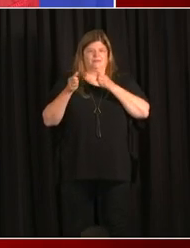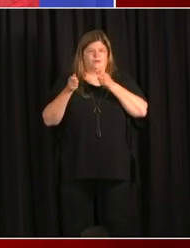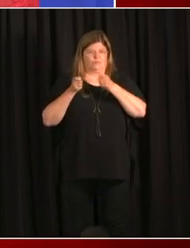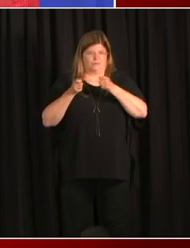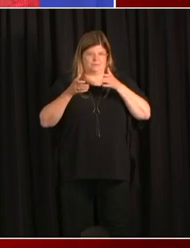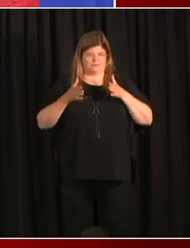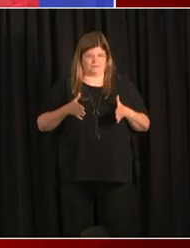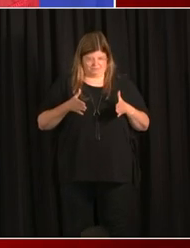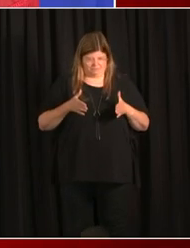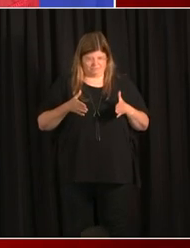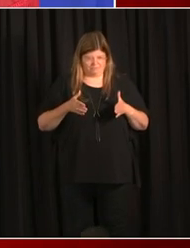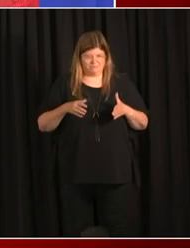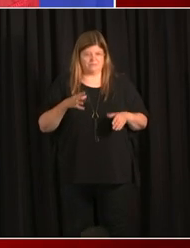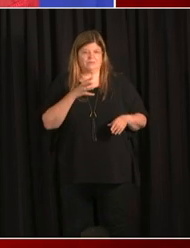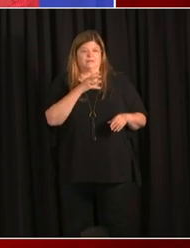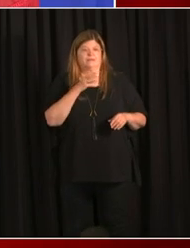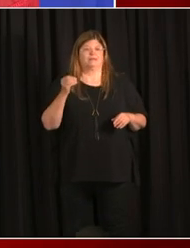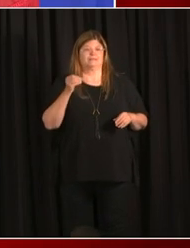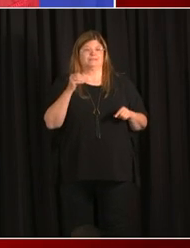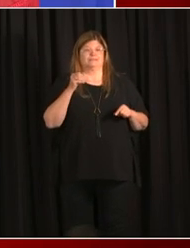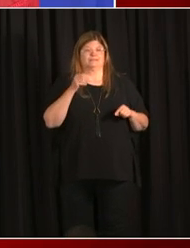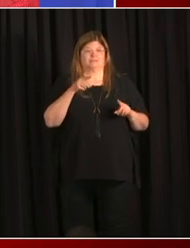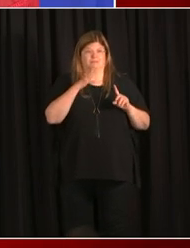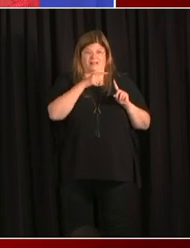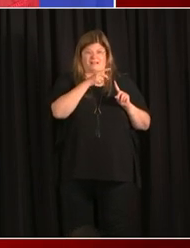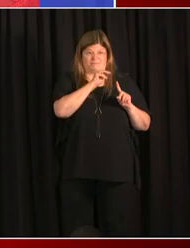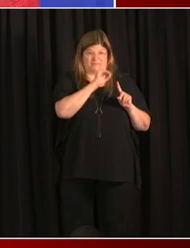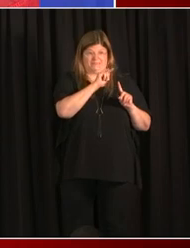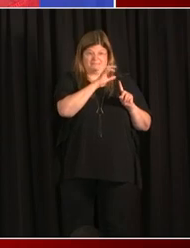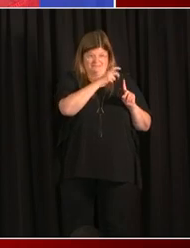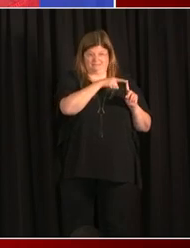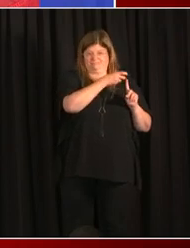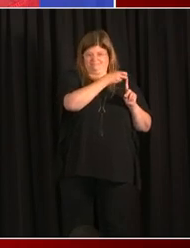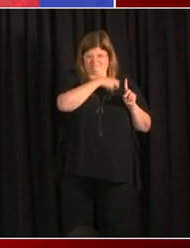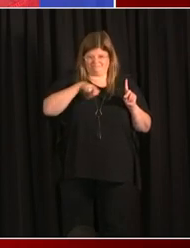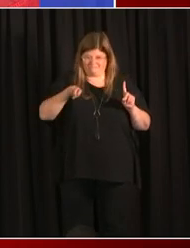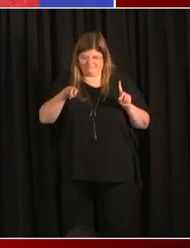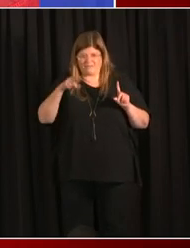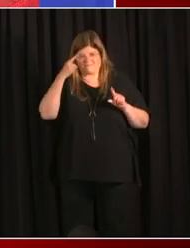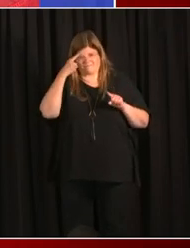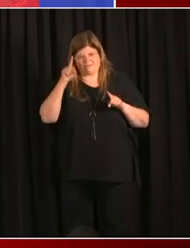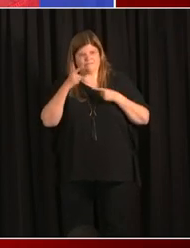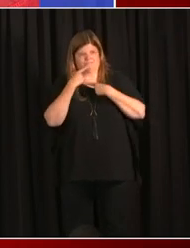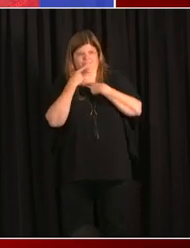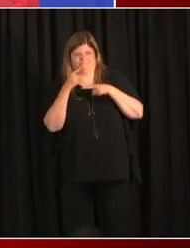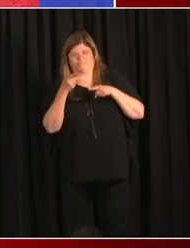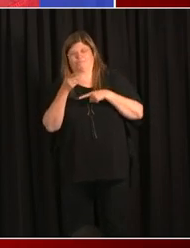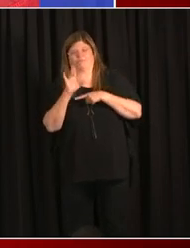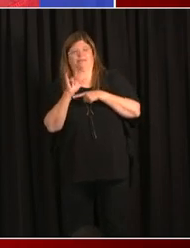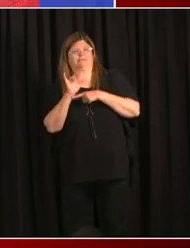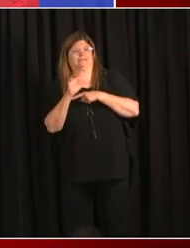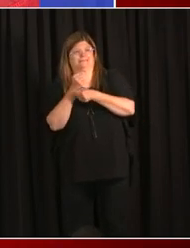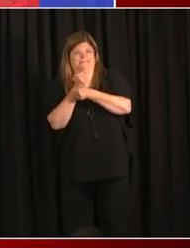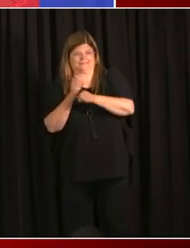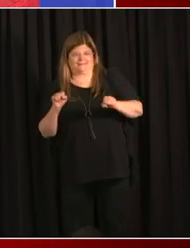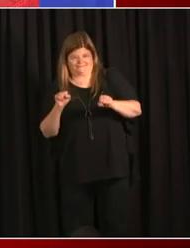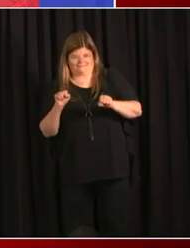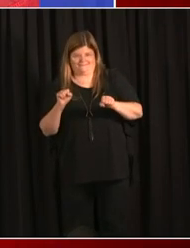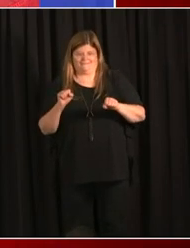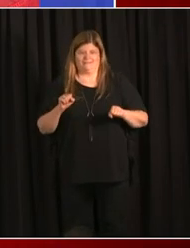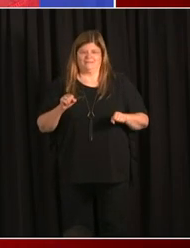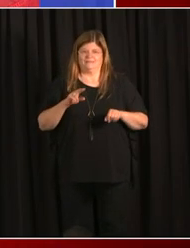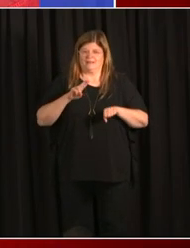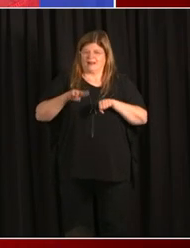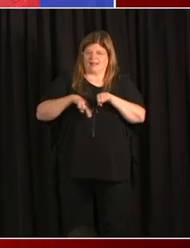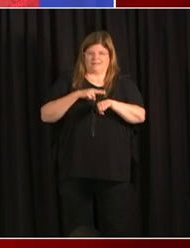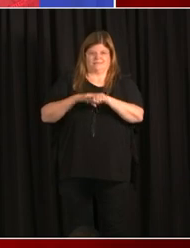will now move in to serve as the interim deputy mayor for public safety. Dr. Mitchell is a recognized expert, a